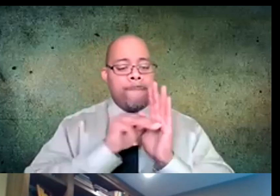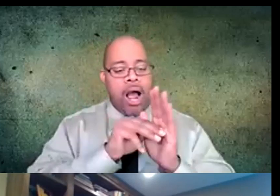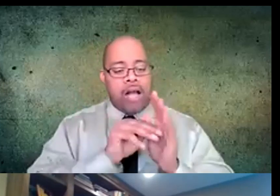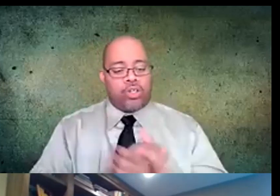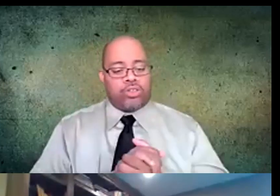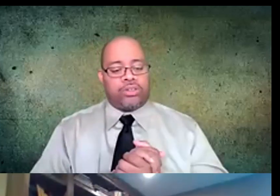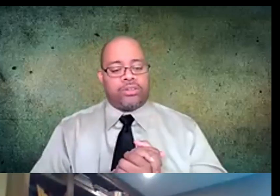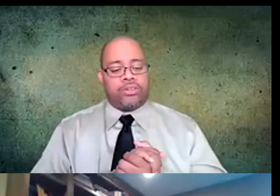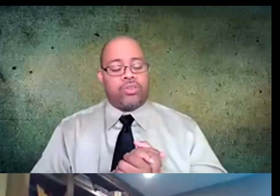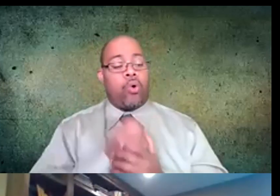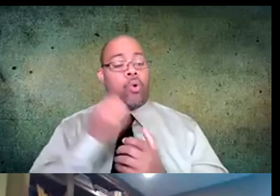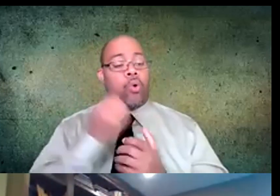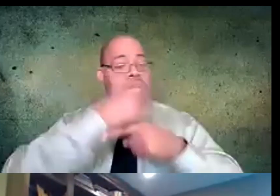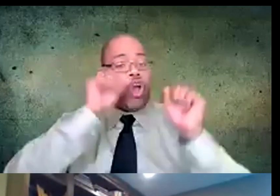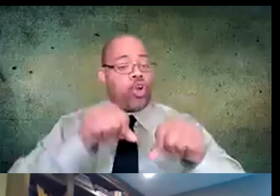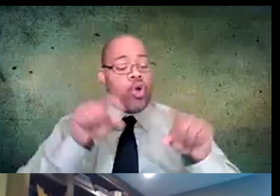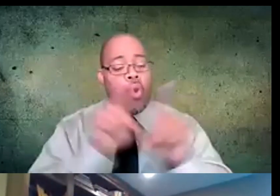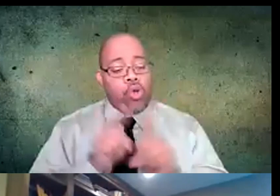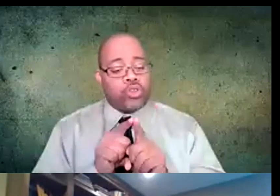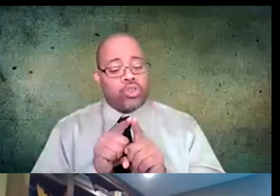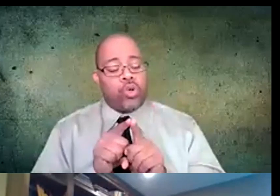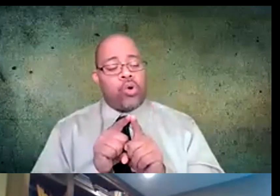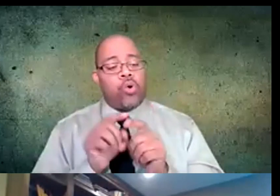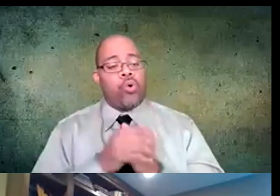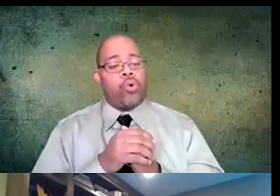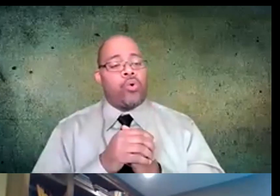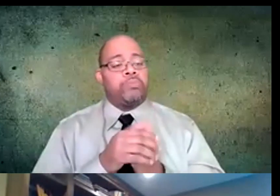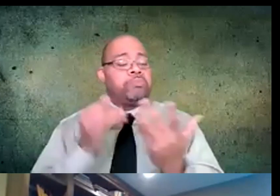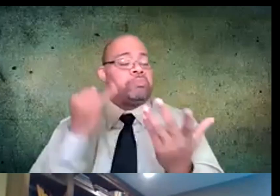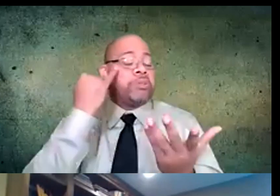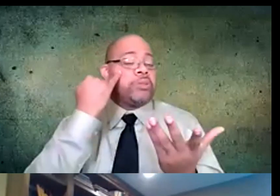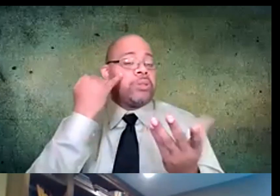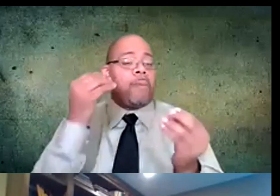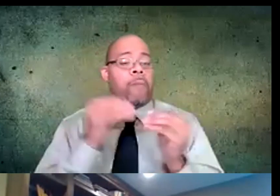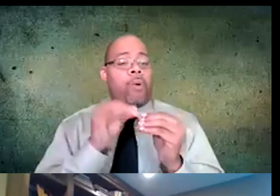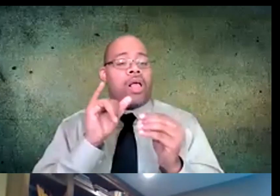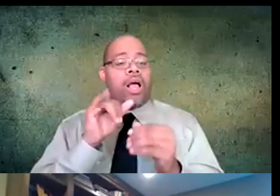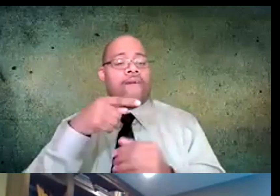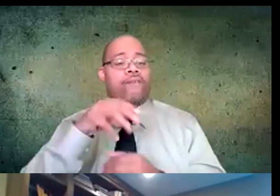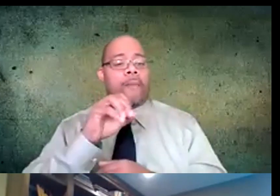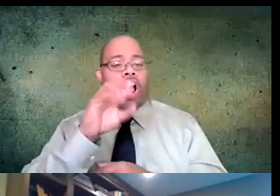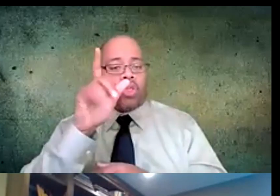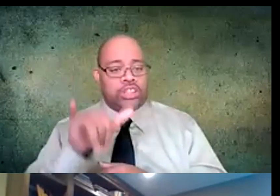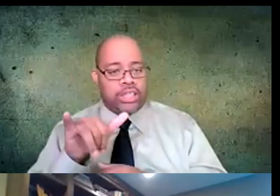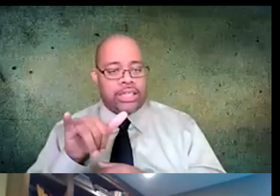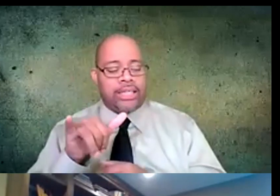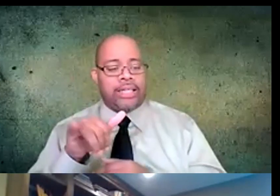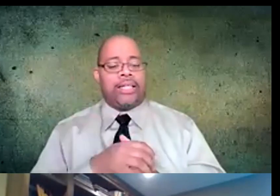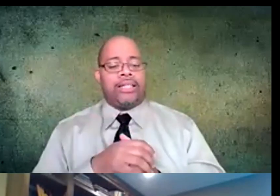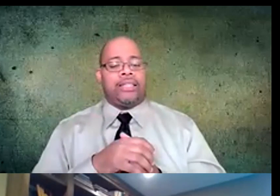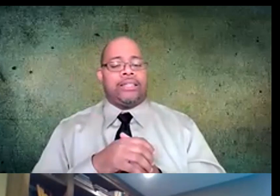Or your day could also be, let's say, if it's more kind of a pharmacology, late